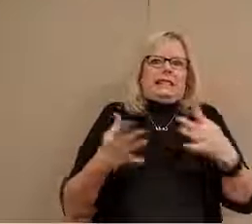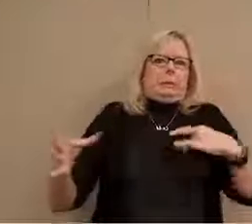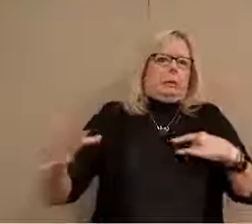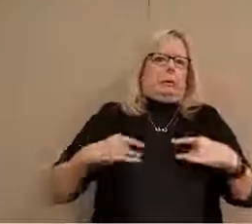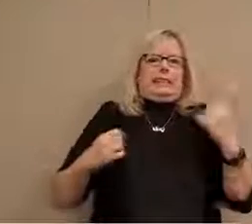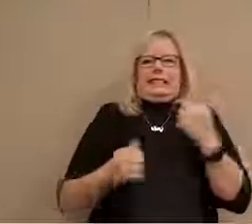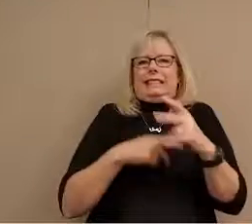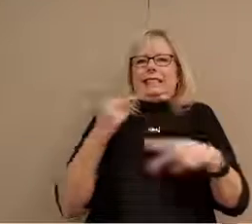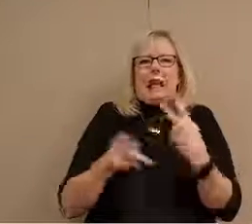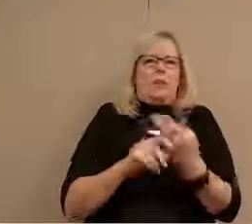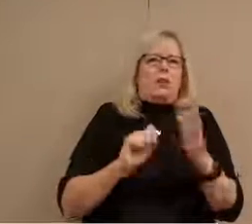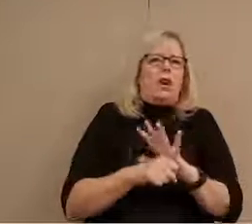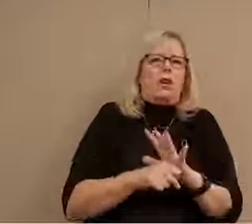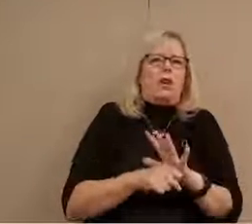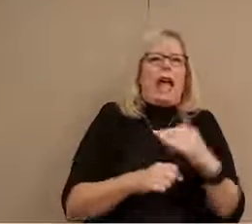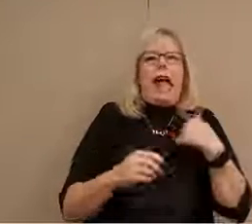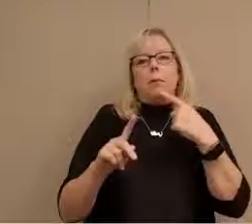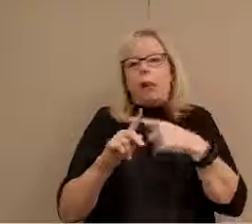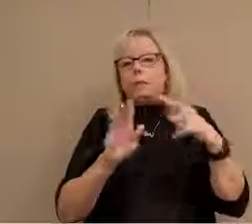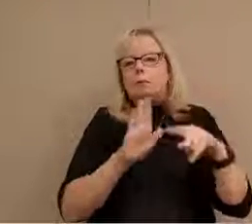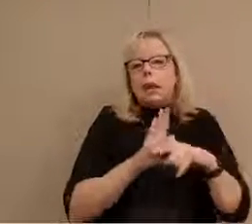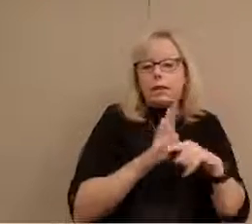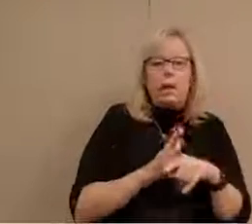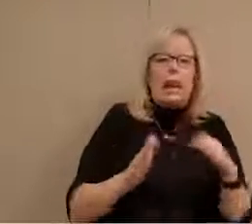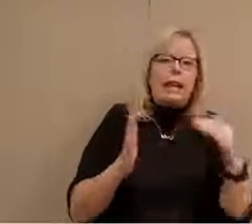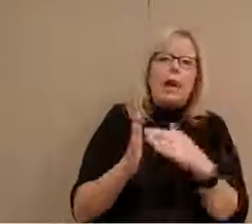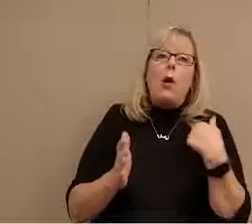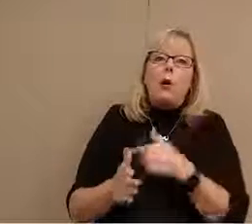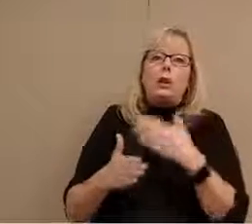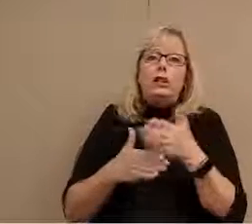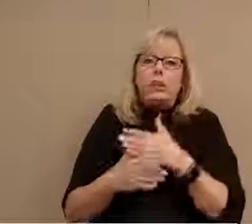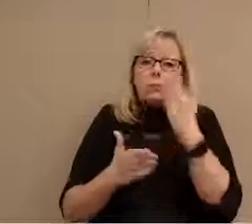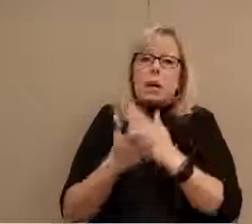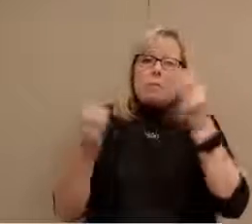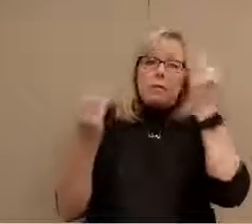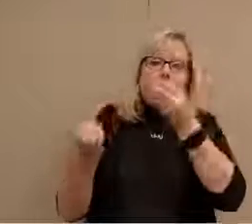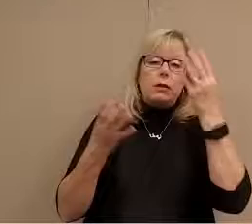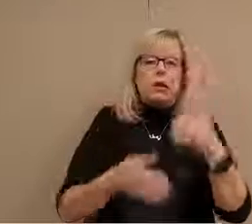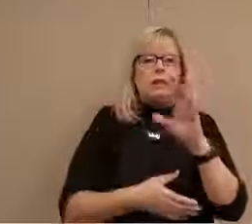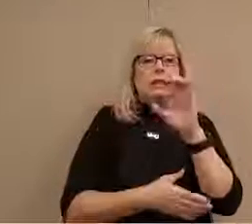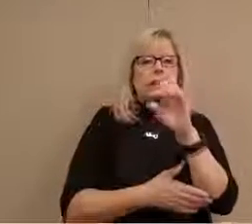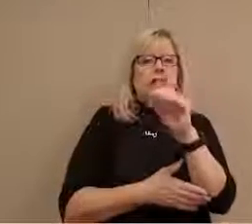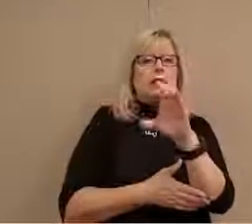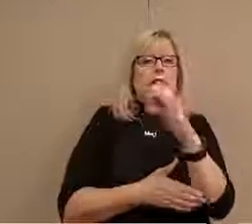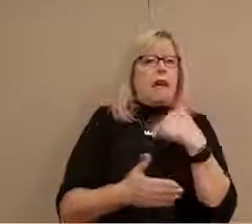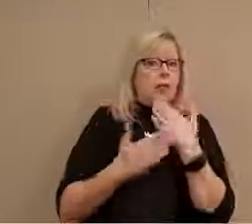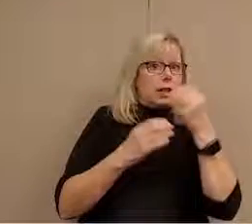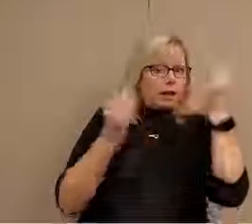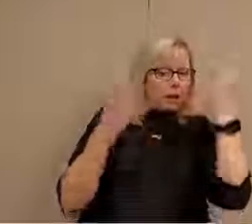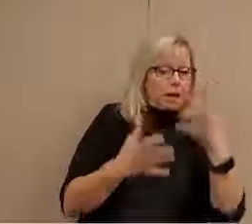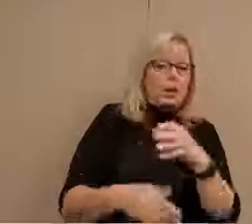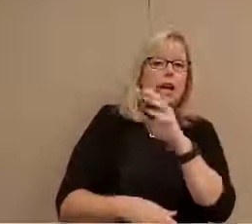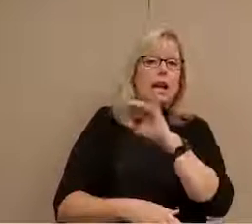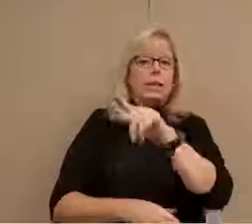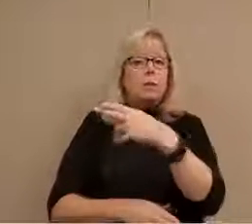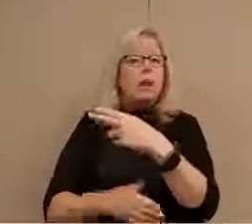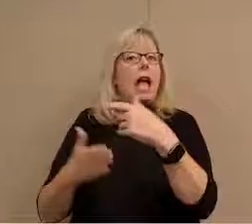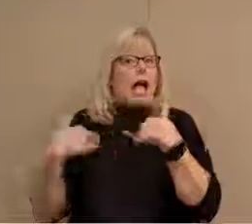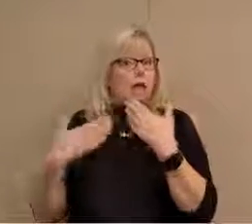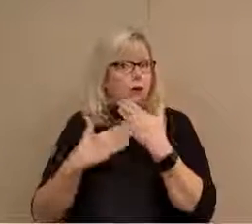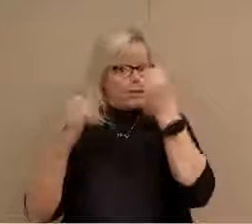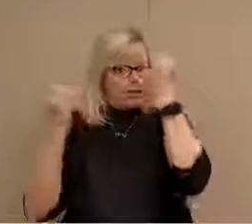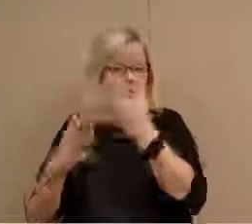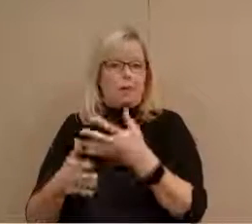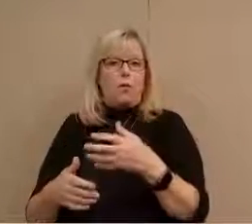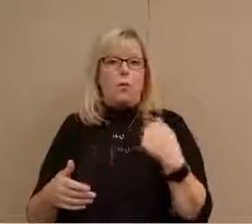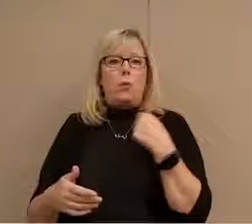each variant has its own pluses and minuses. And again, we've shared some information. CDC has good information. IDPH has someone as well. There's